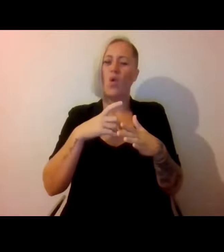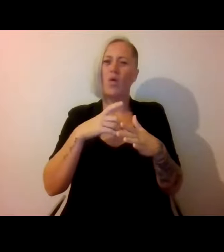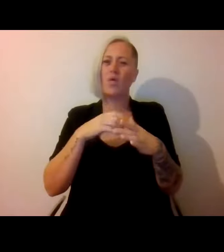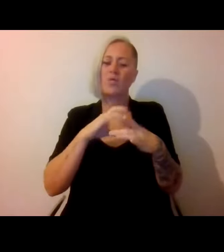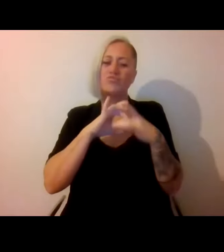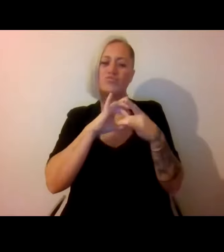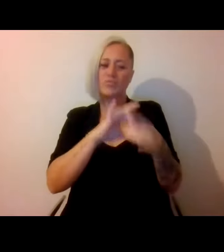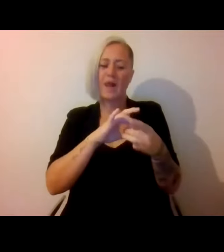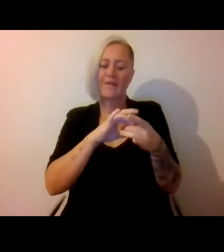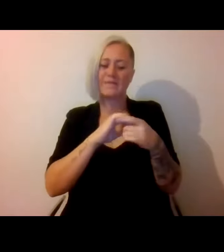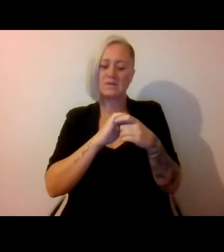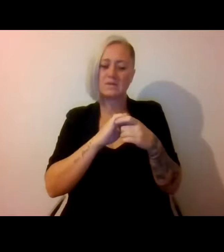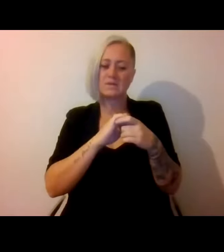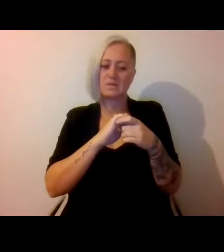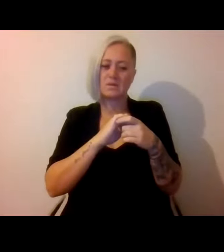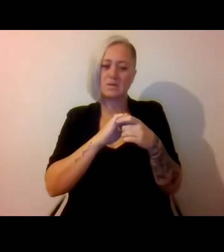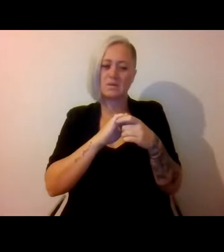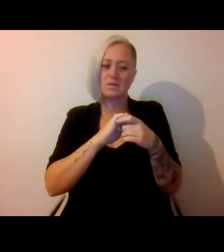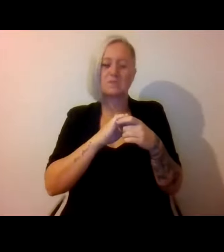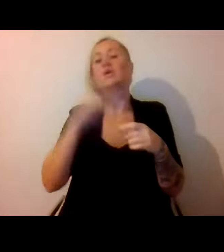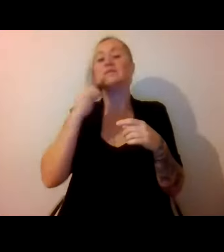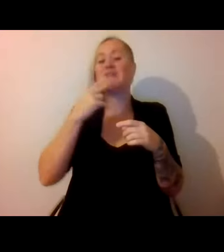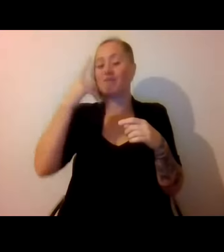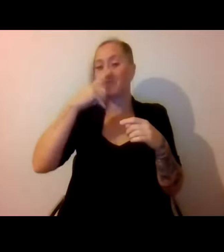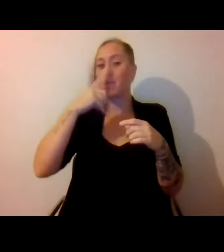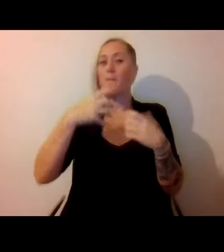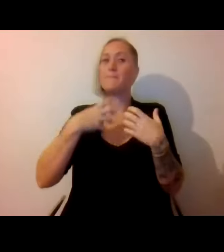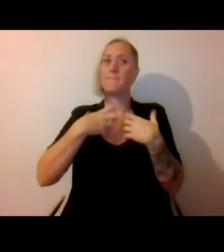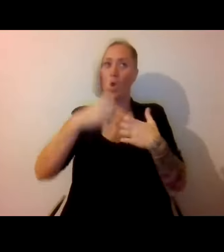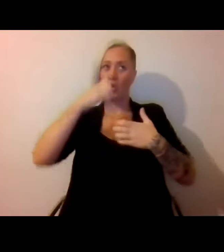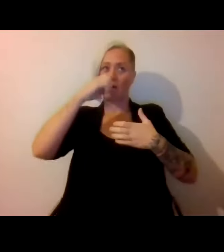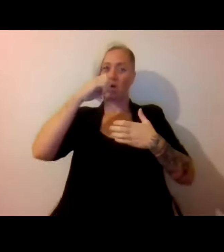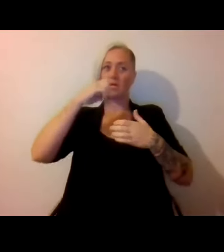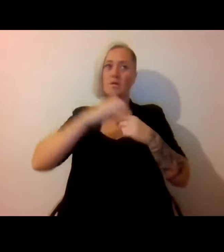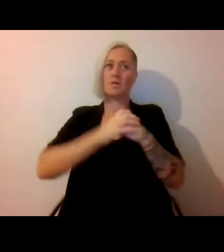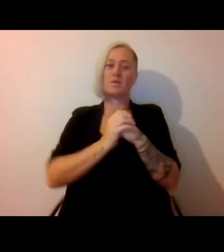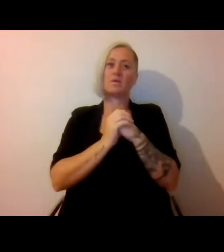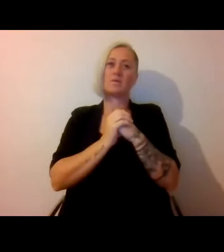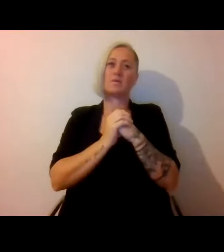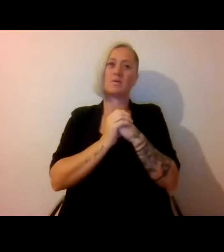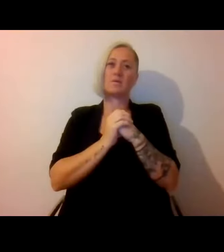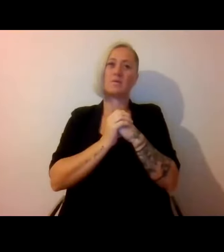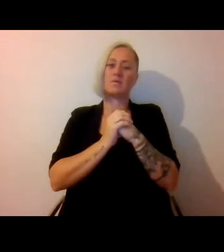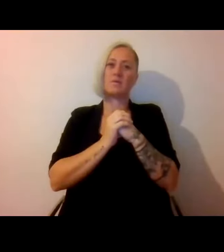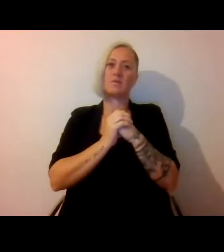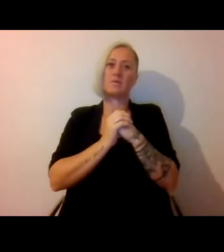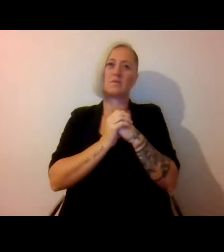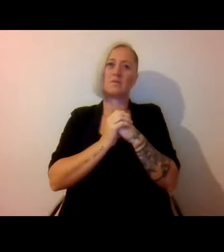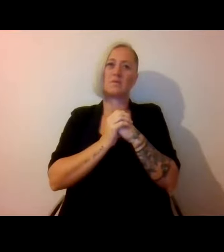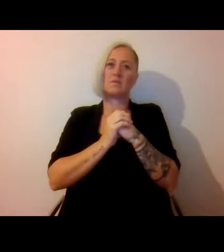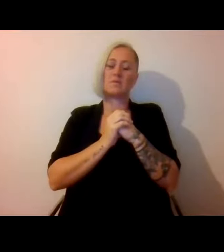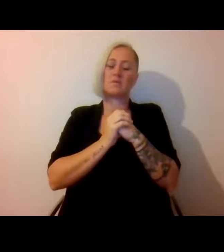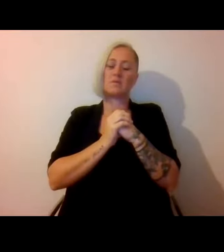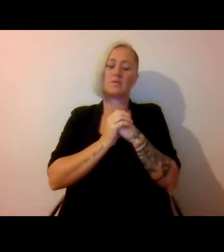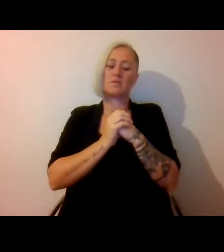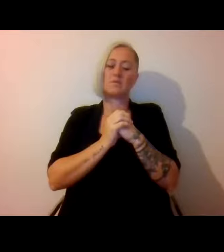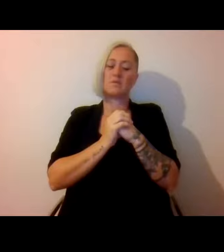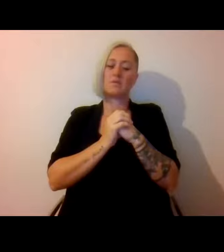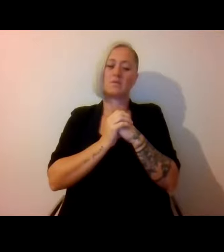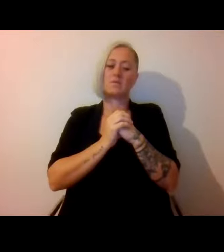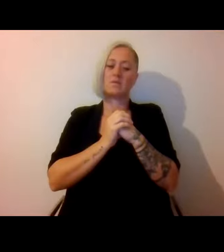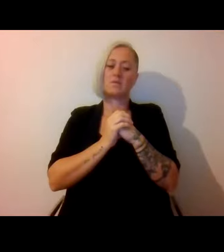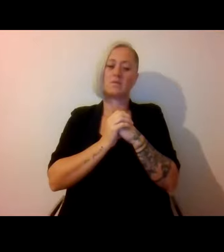to experience suboptimal developmental trajectories than a typically developing person. So